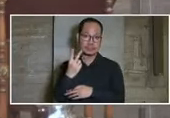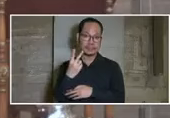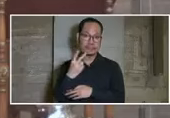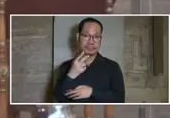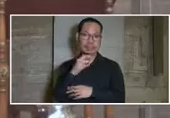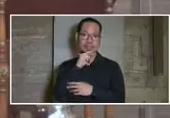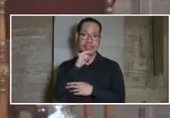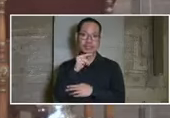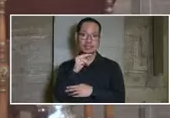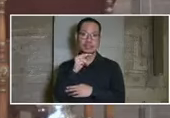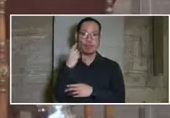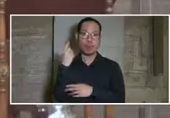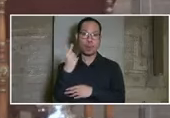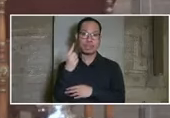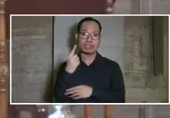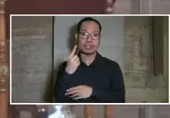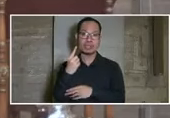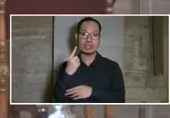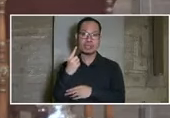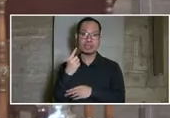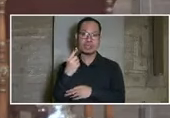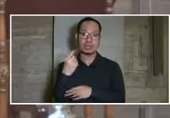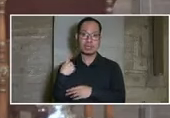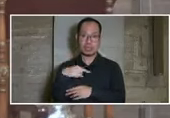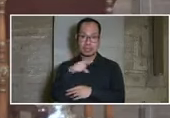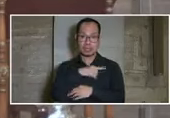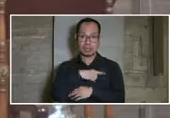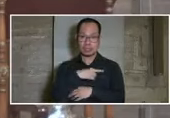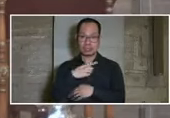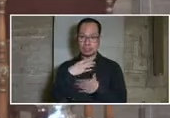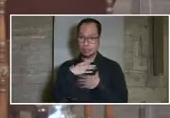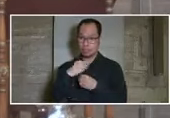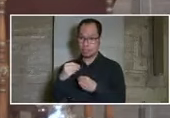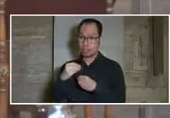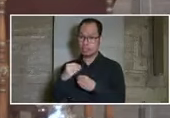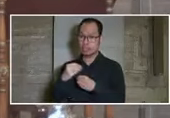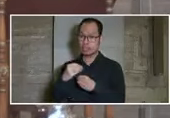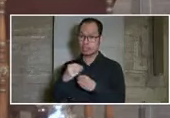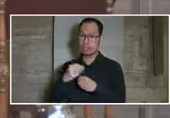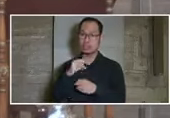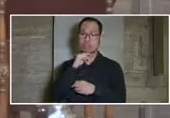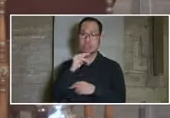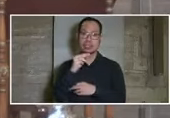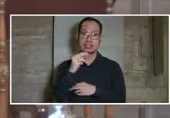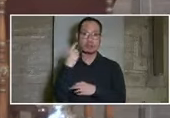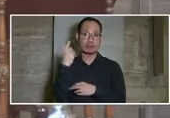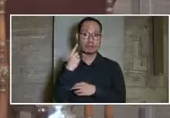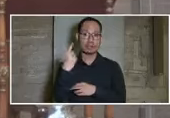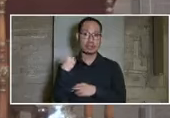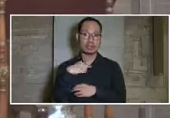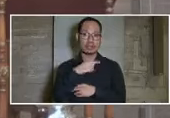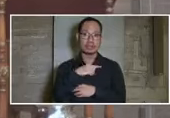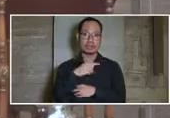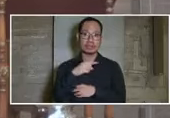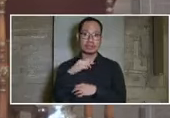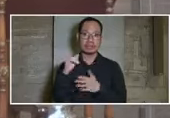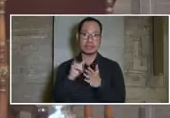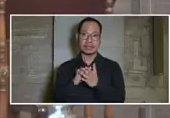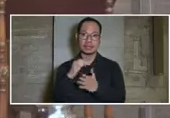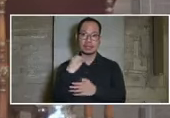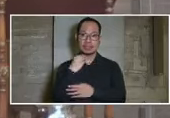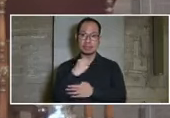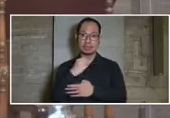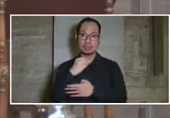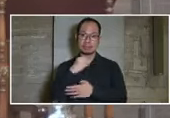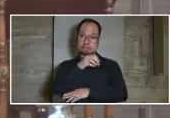is not only us wanting it, not only us seeing that our neighbor would